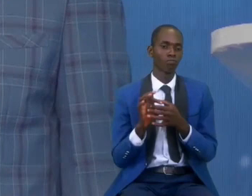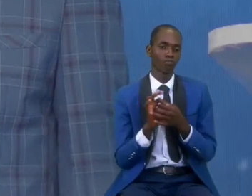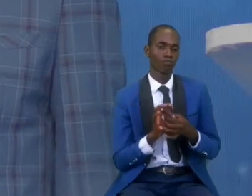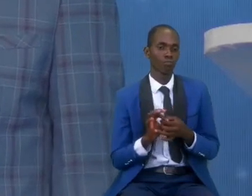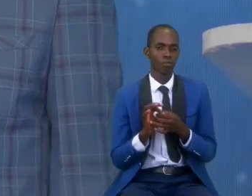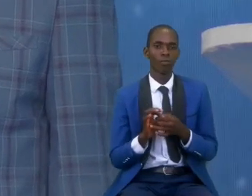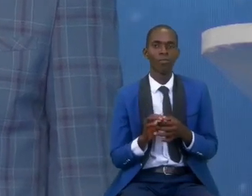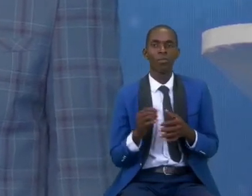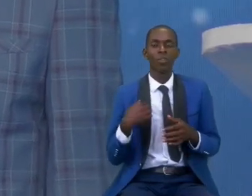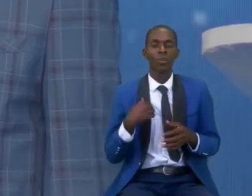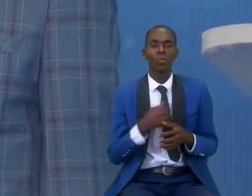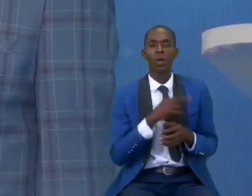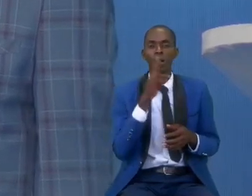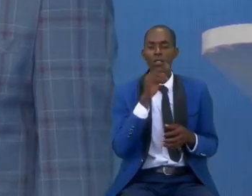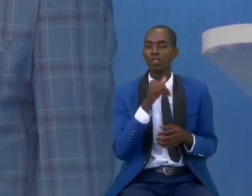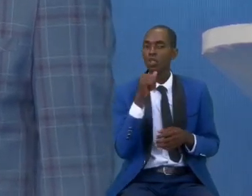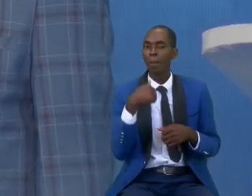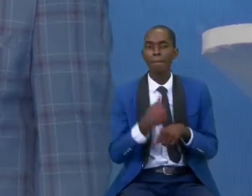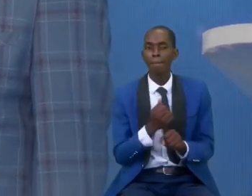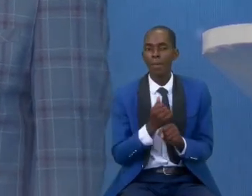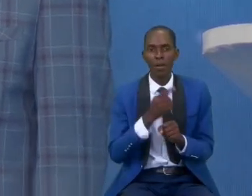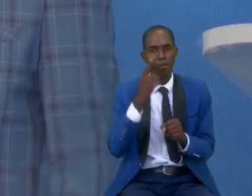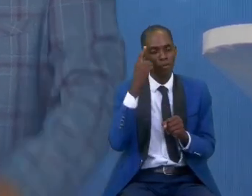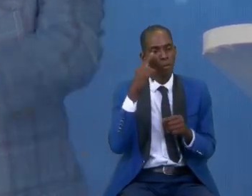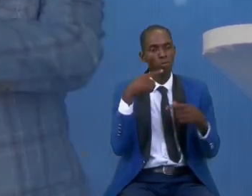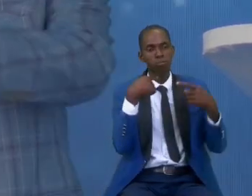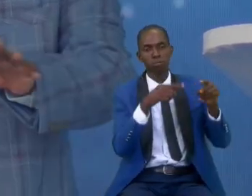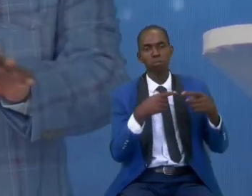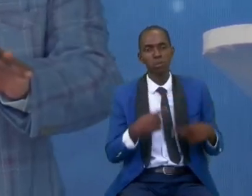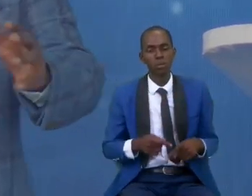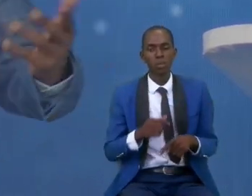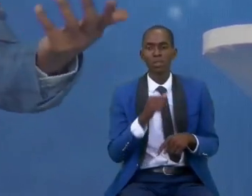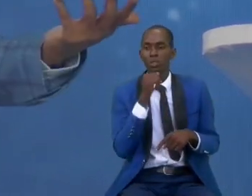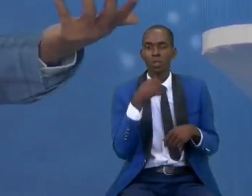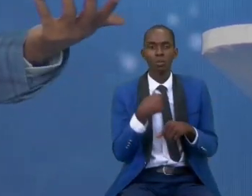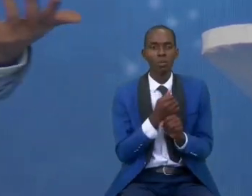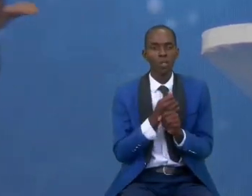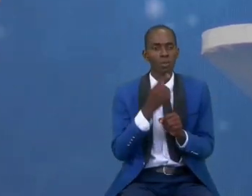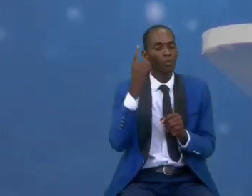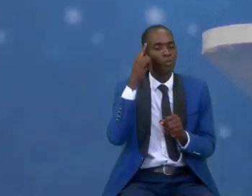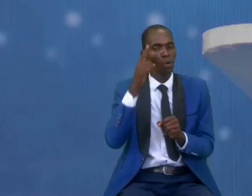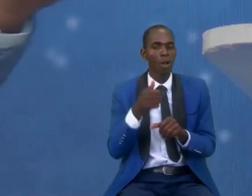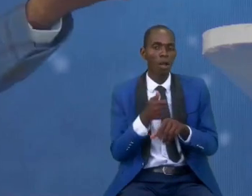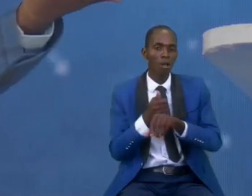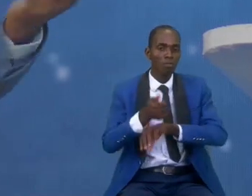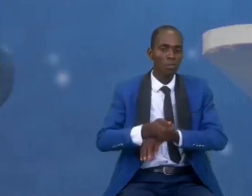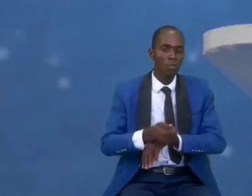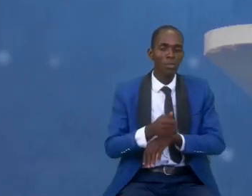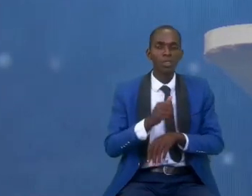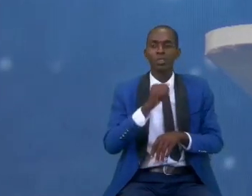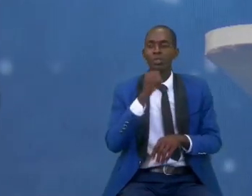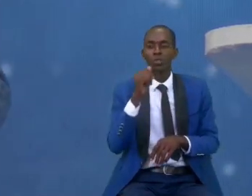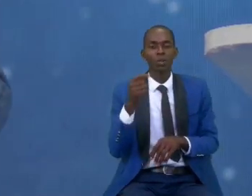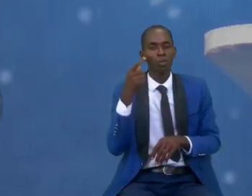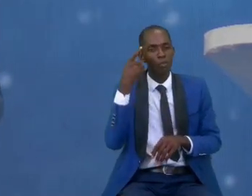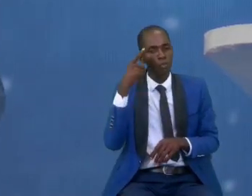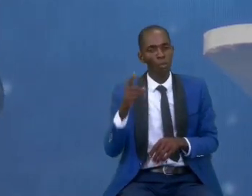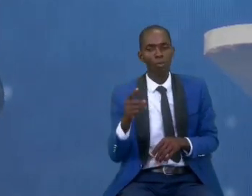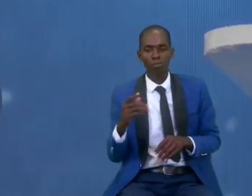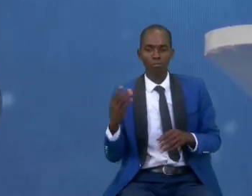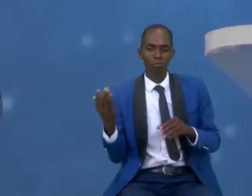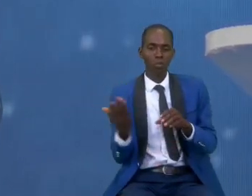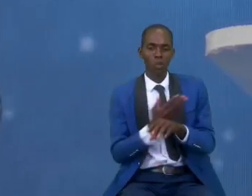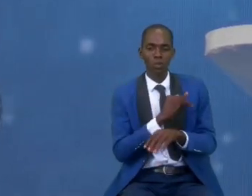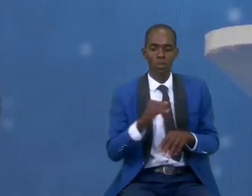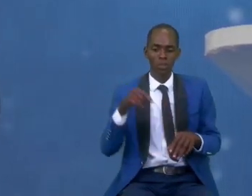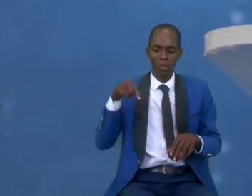for criticizing. We're not made for cutting down other people. We're made for cooperation. And